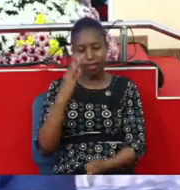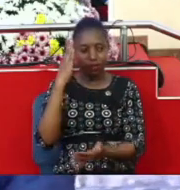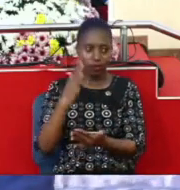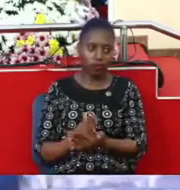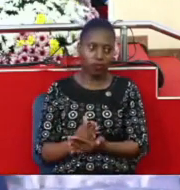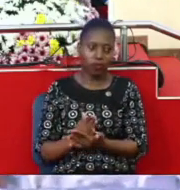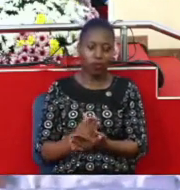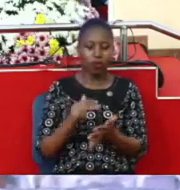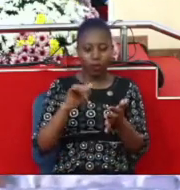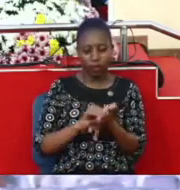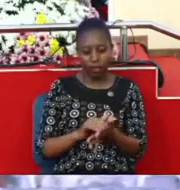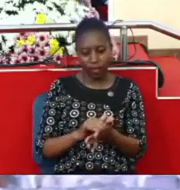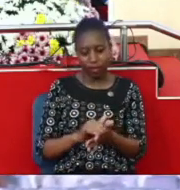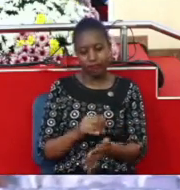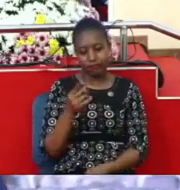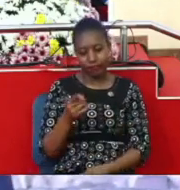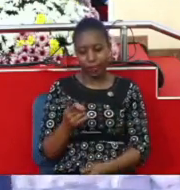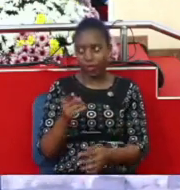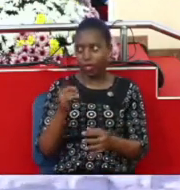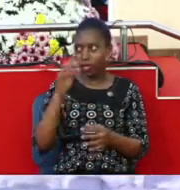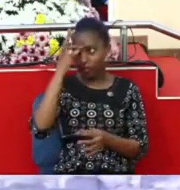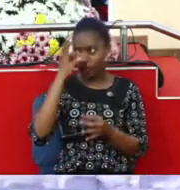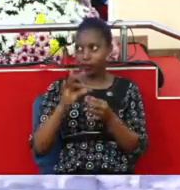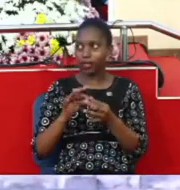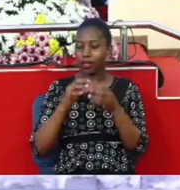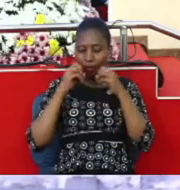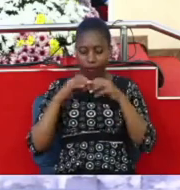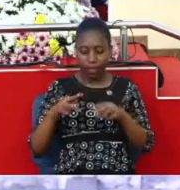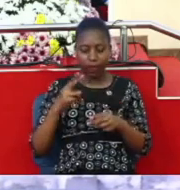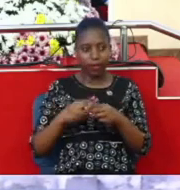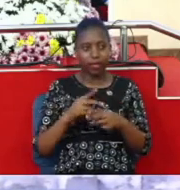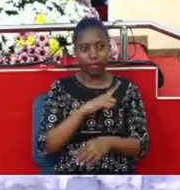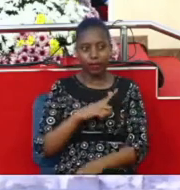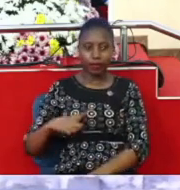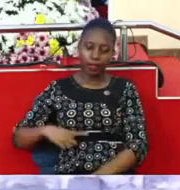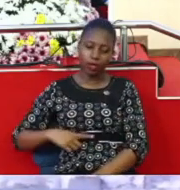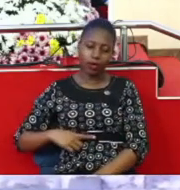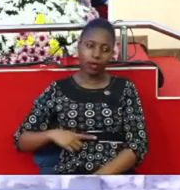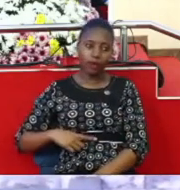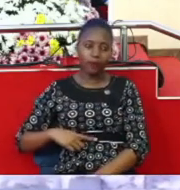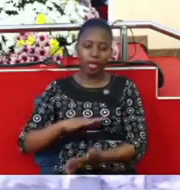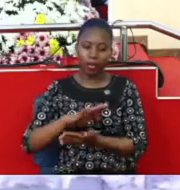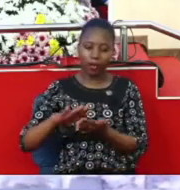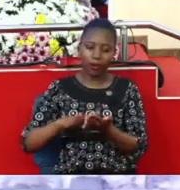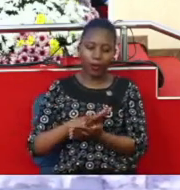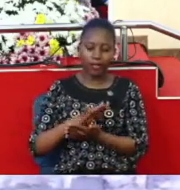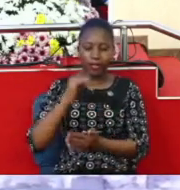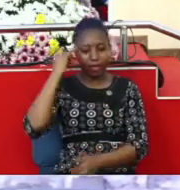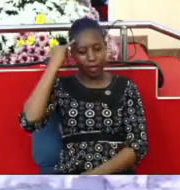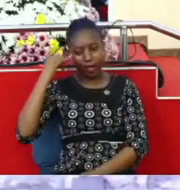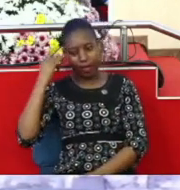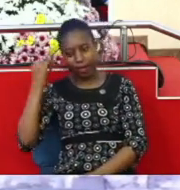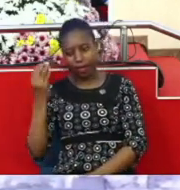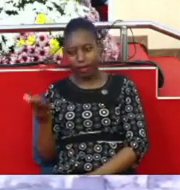ukweli. Is faith. Hiyo ni imani. Blessed be the name of the Lord. Bwana asifiwe. And the primary idea there is trust. Na jambo la